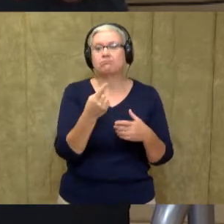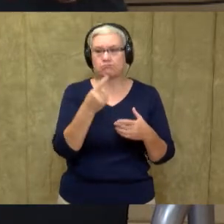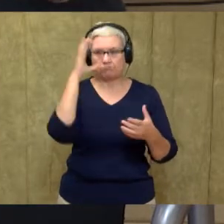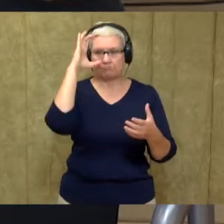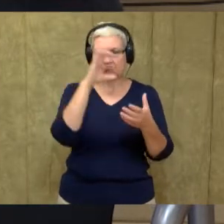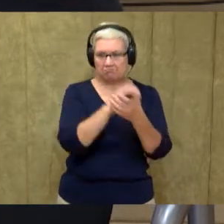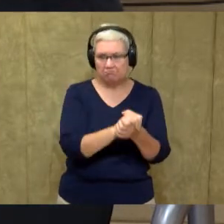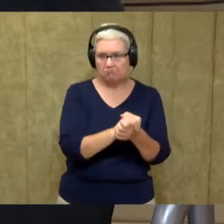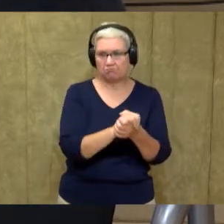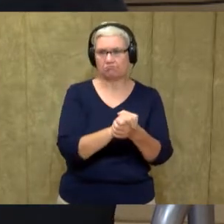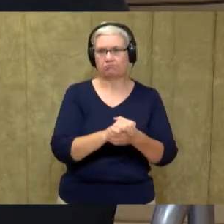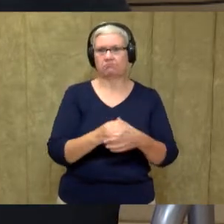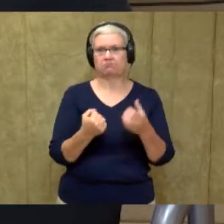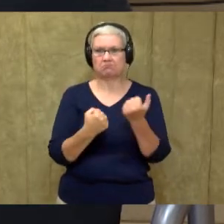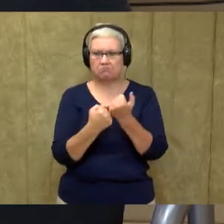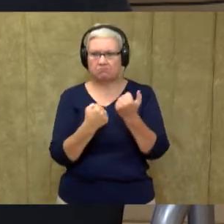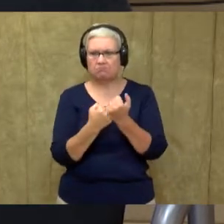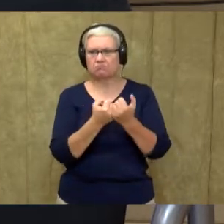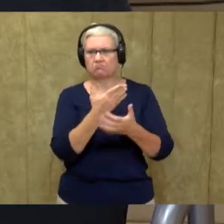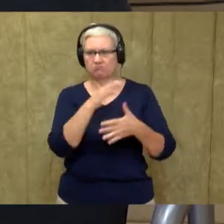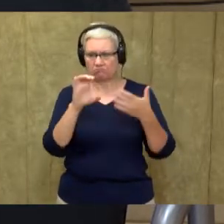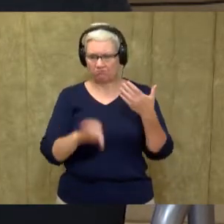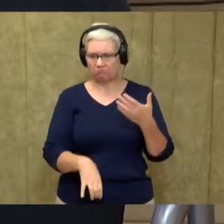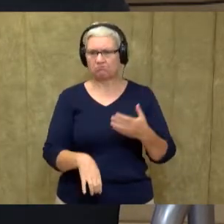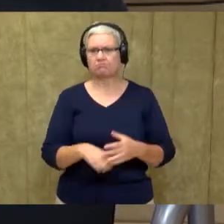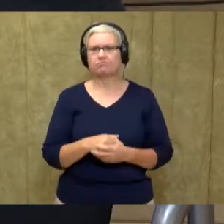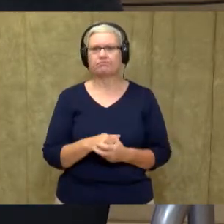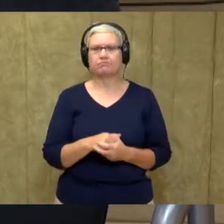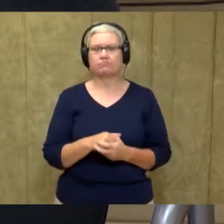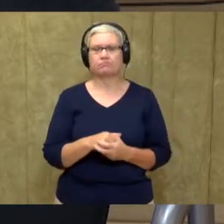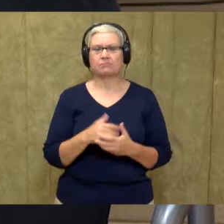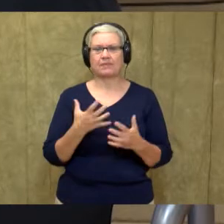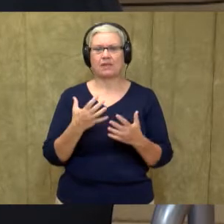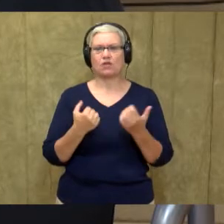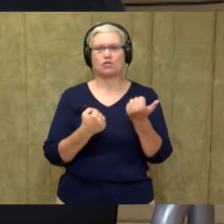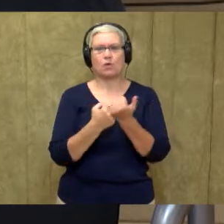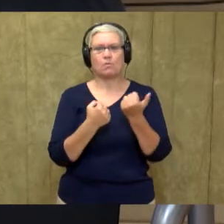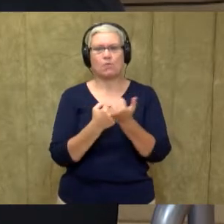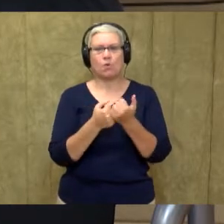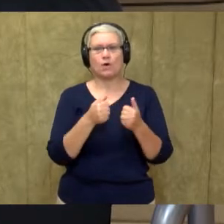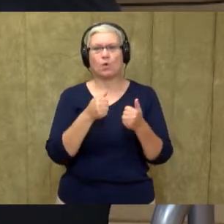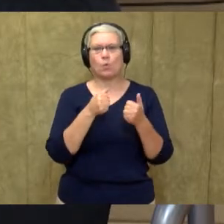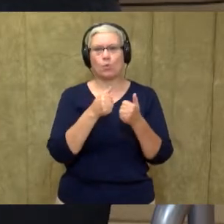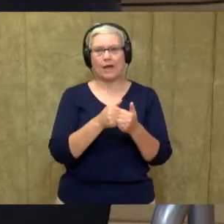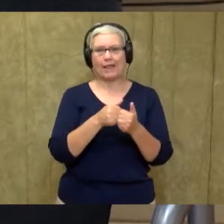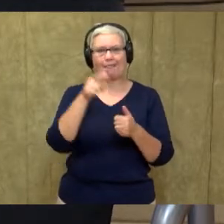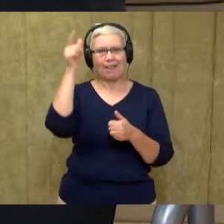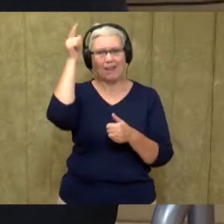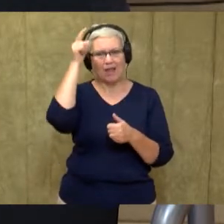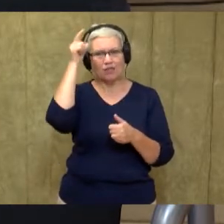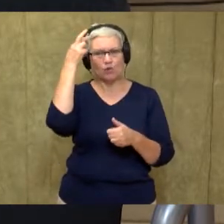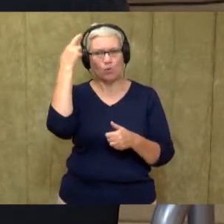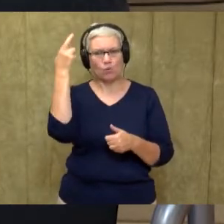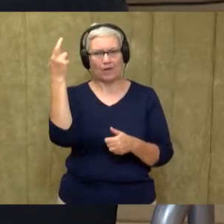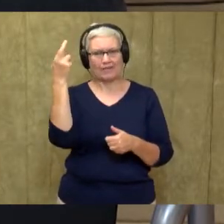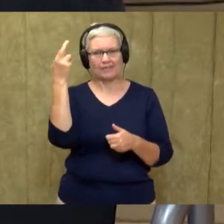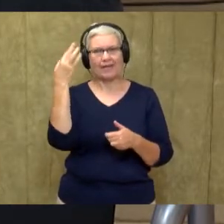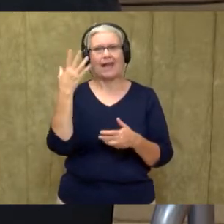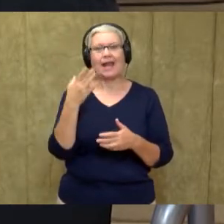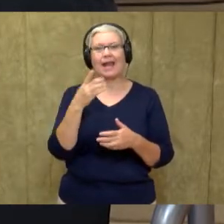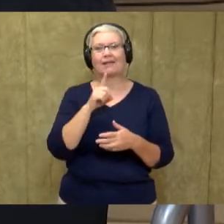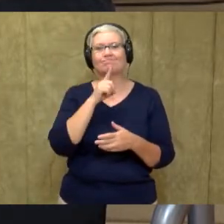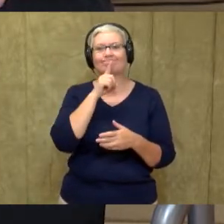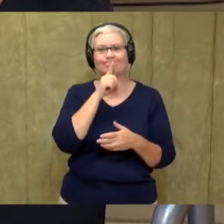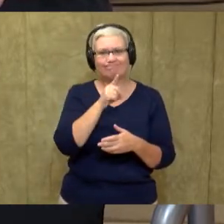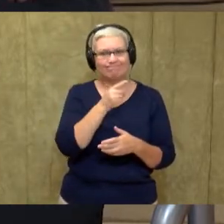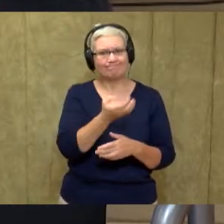on a topic, okay? Arguments are supported with, note, logical reasoning and relevant